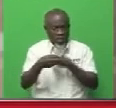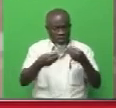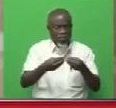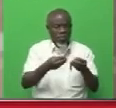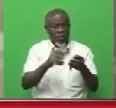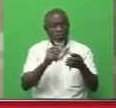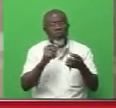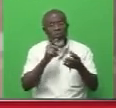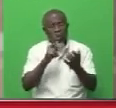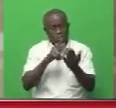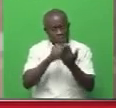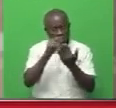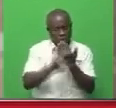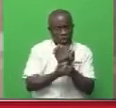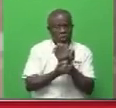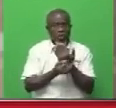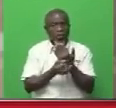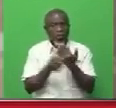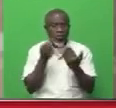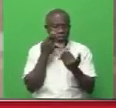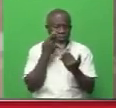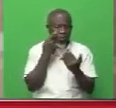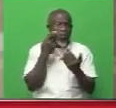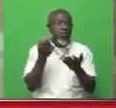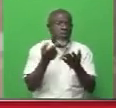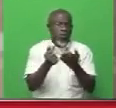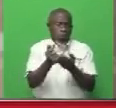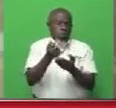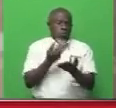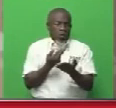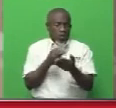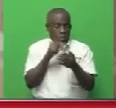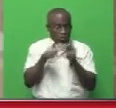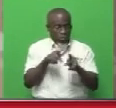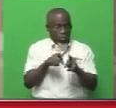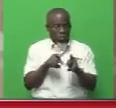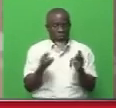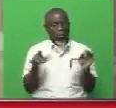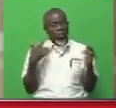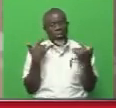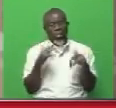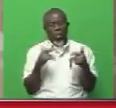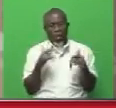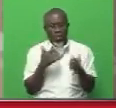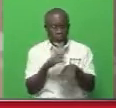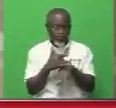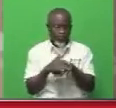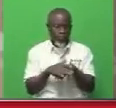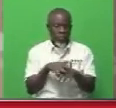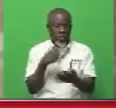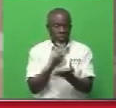meaningful policies means that the return to the taxpayer is simply nothing. The treasury is being